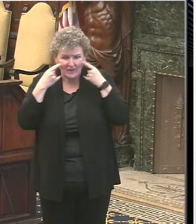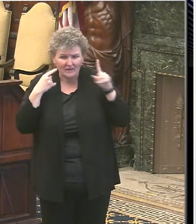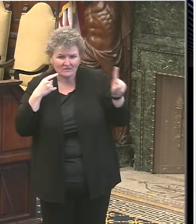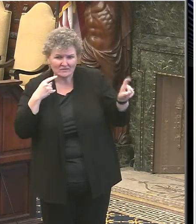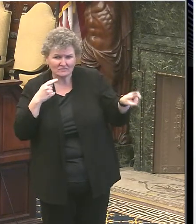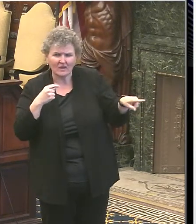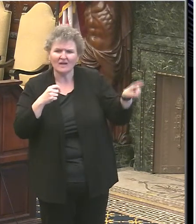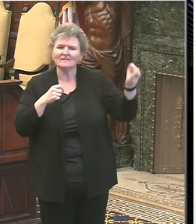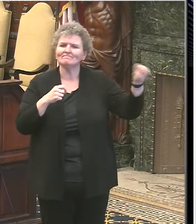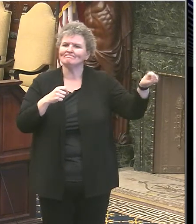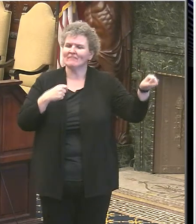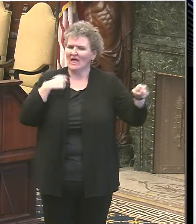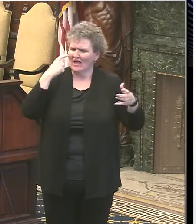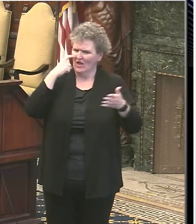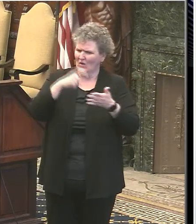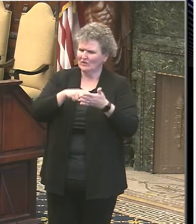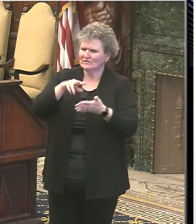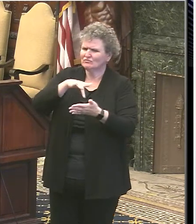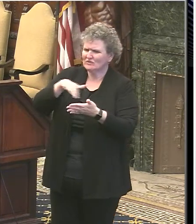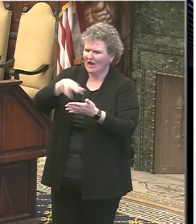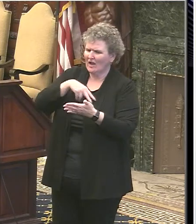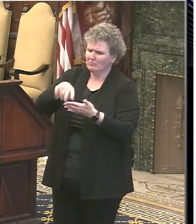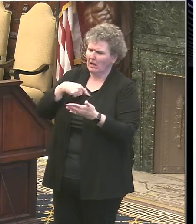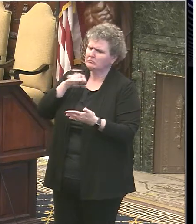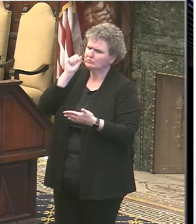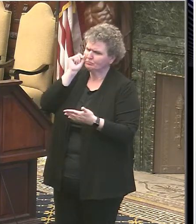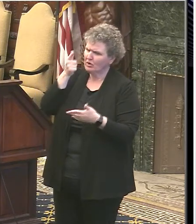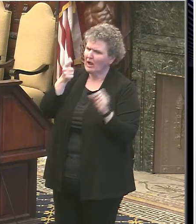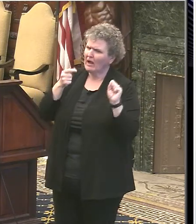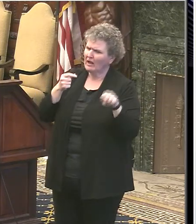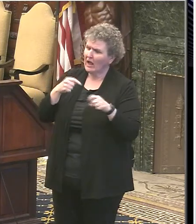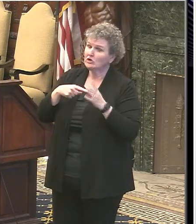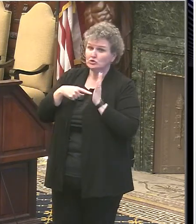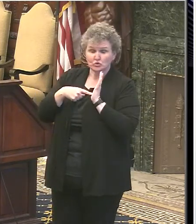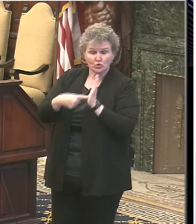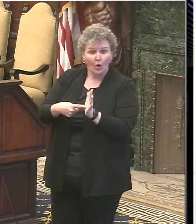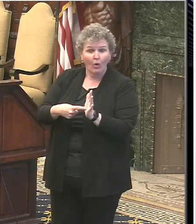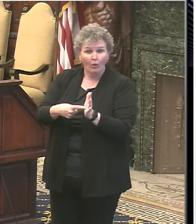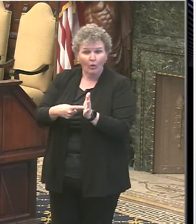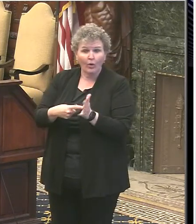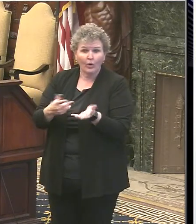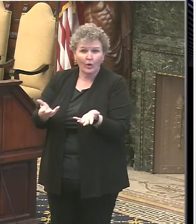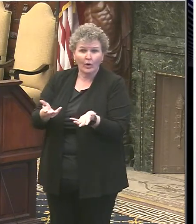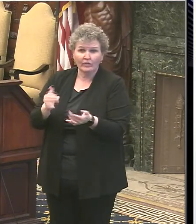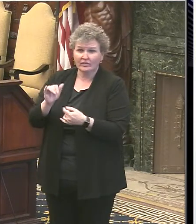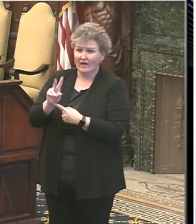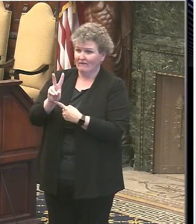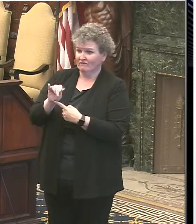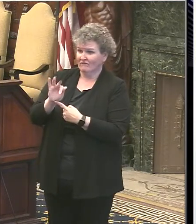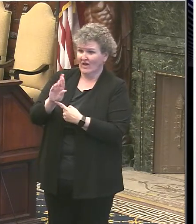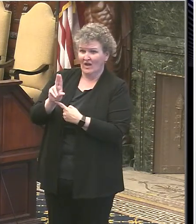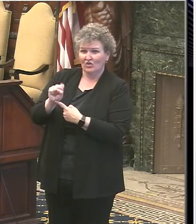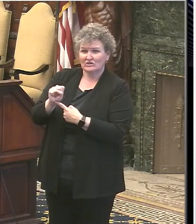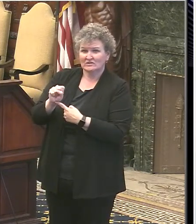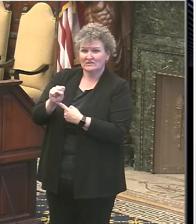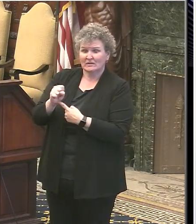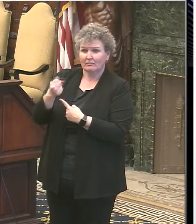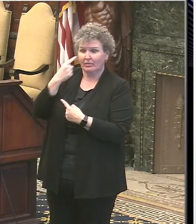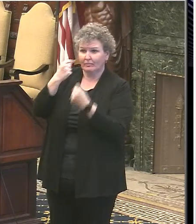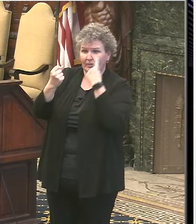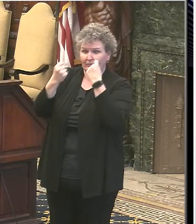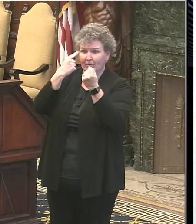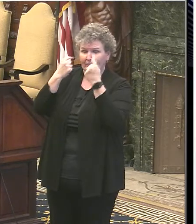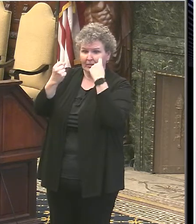study and I thought it was an interesting study. It does suggest that maybe the viral particles are being splashed in people's eyes, or